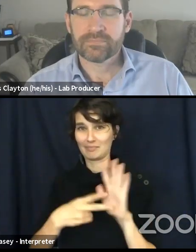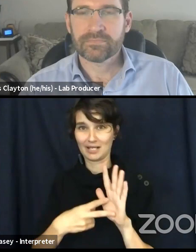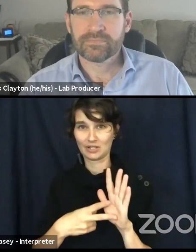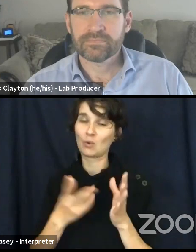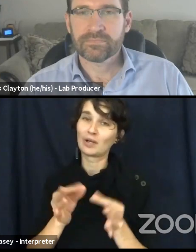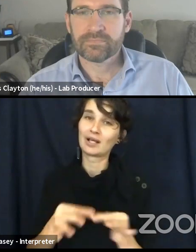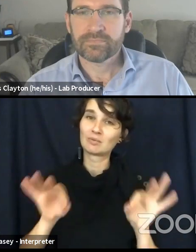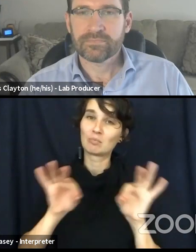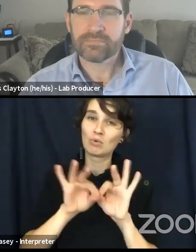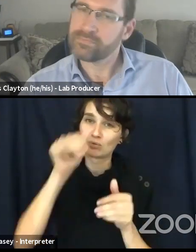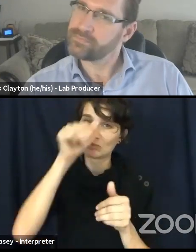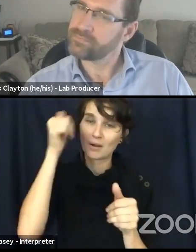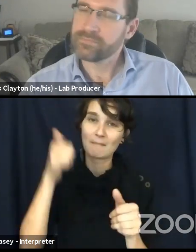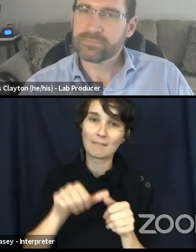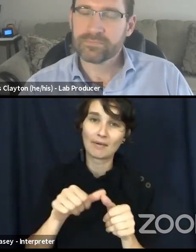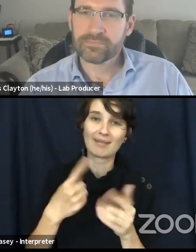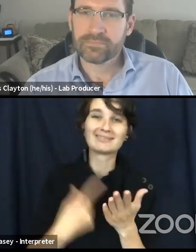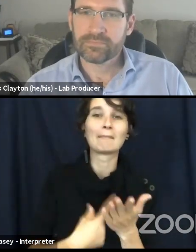know,